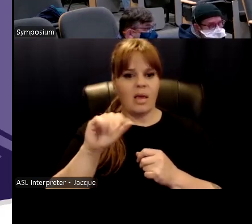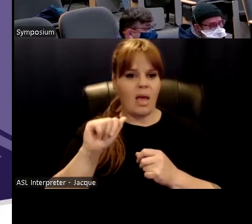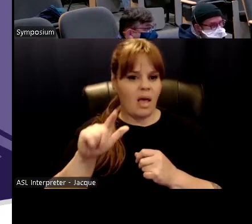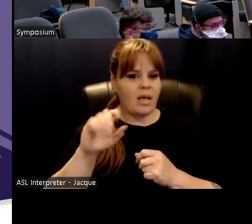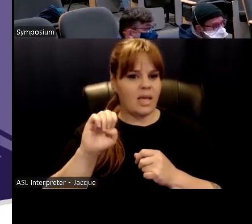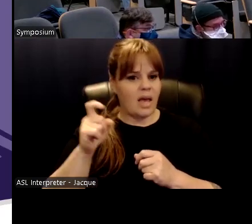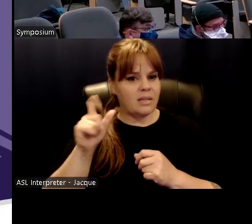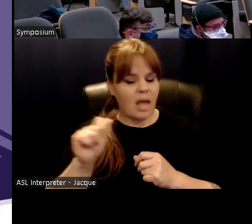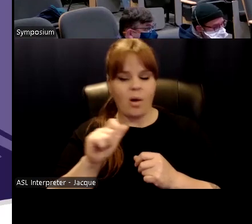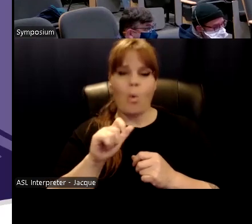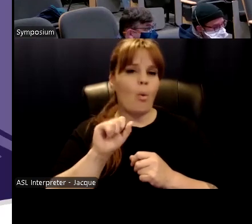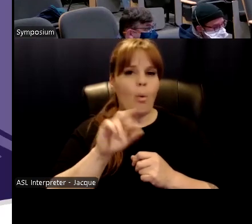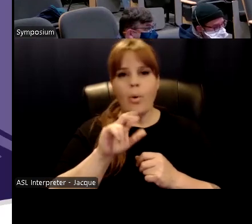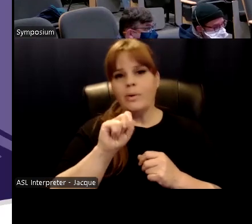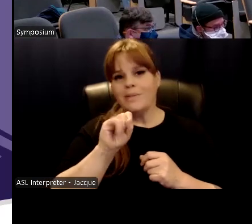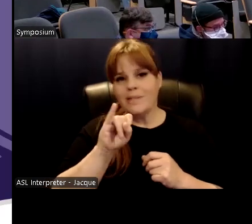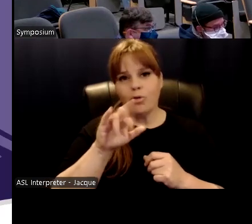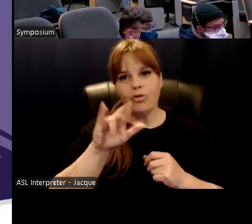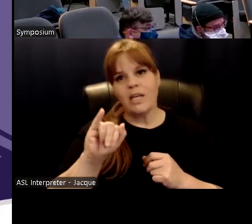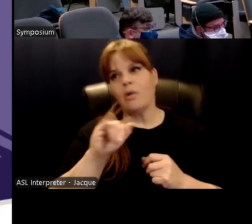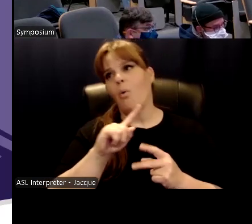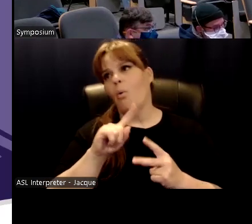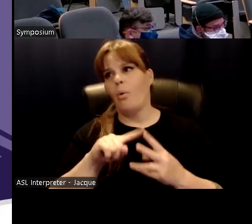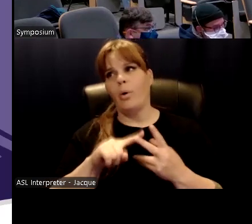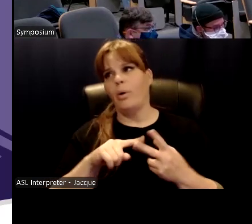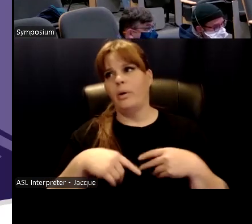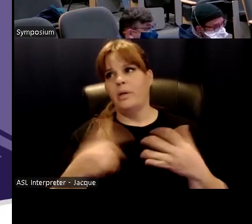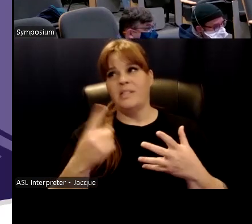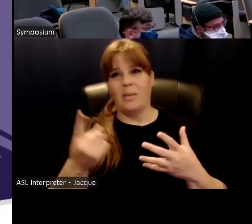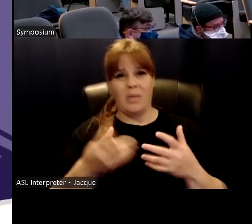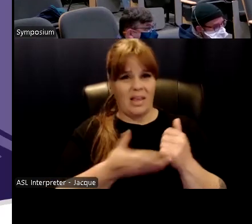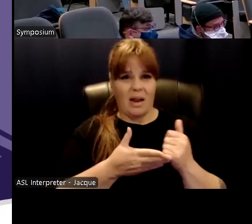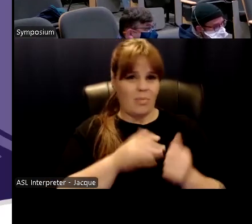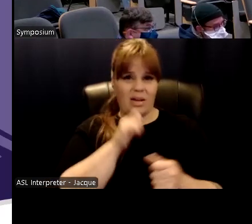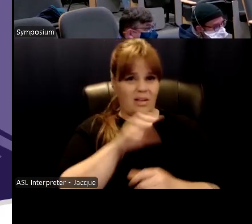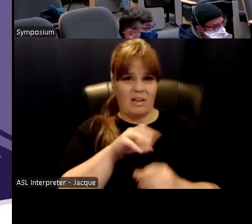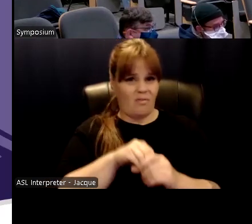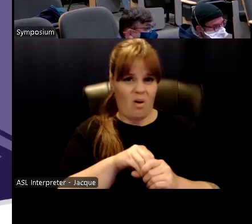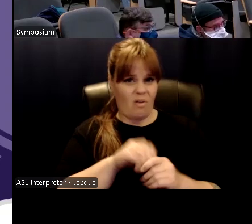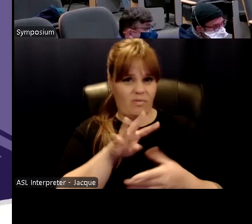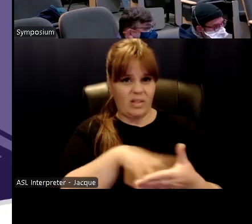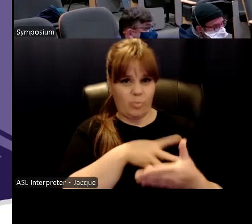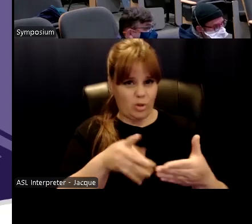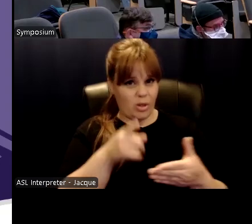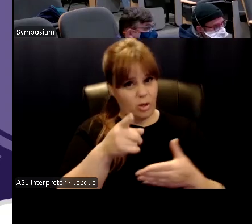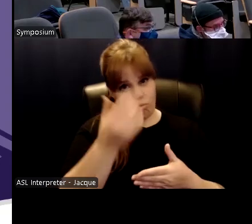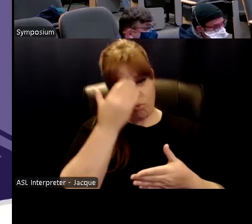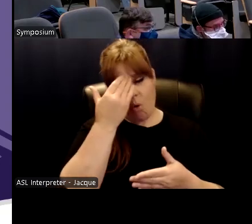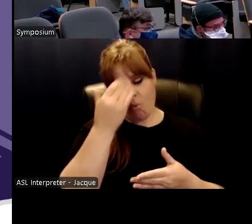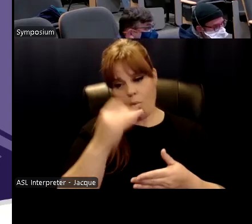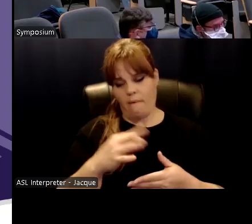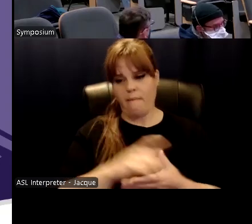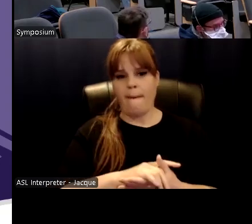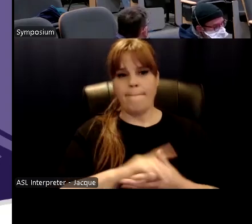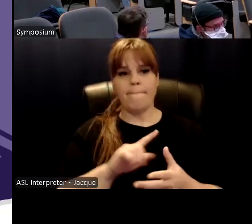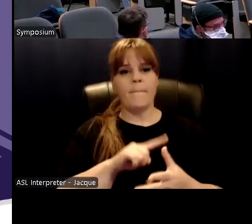those, that can help you, that doesn't involve a spreadsheet that you're aware of? And the other thing is,